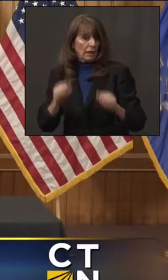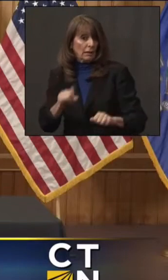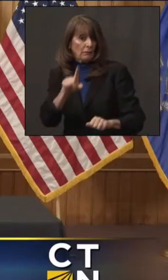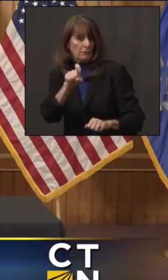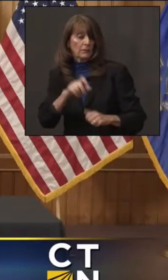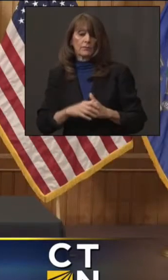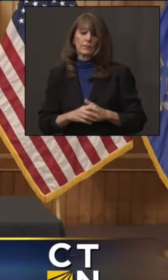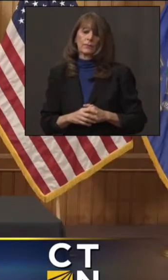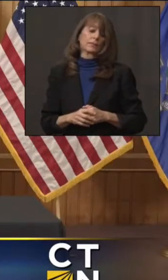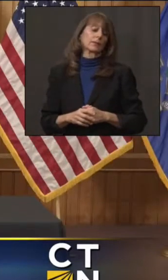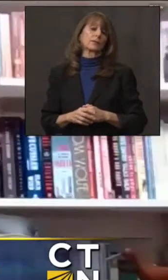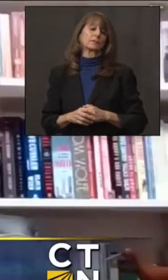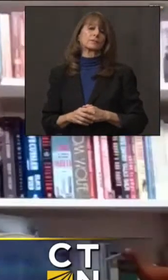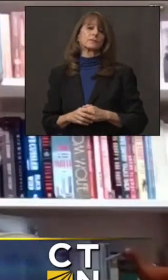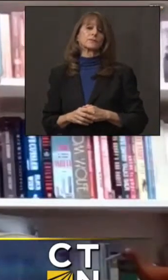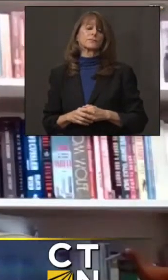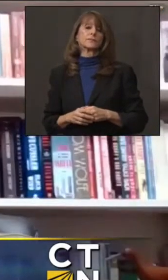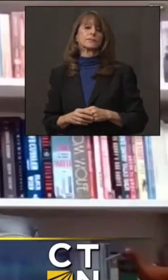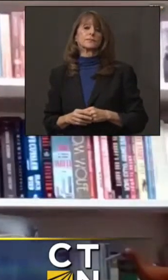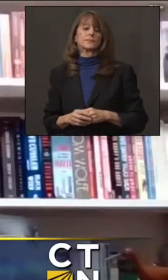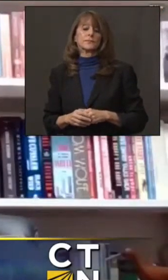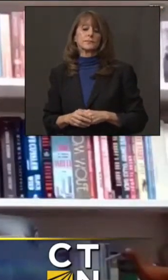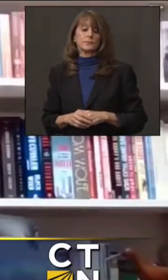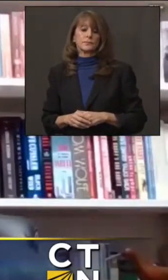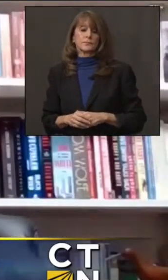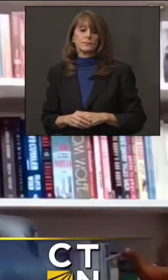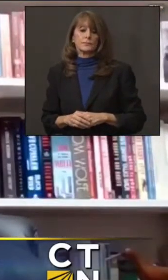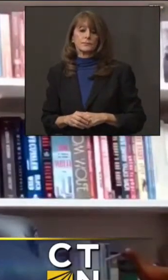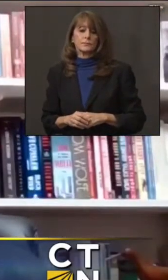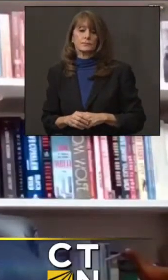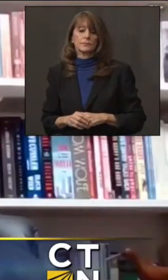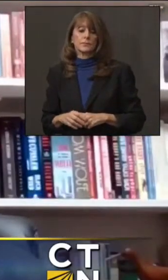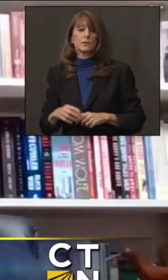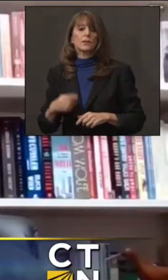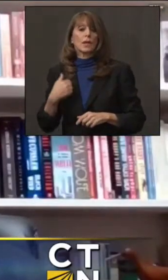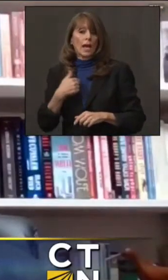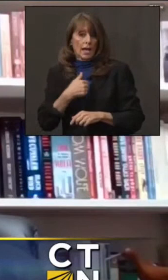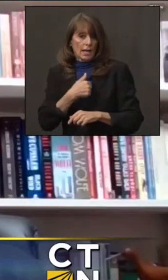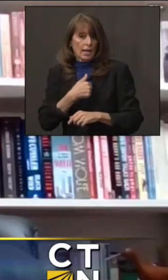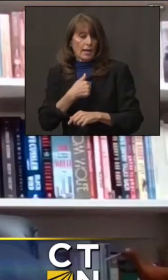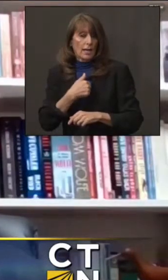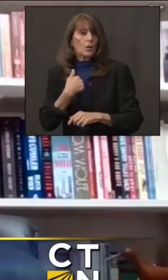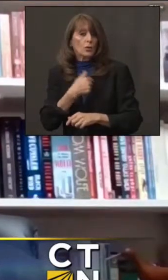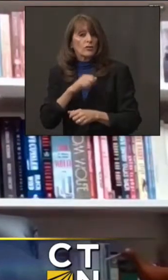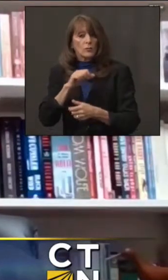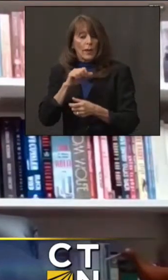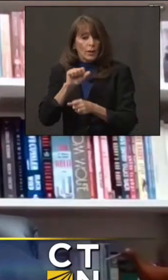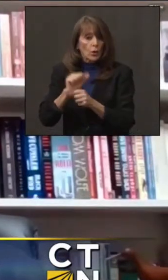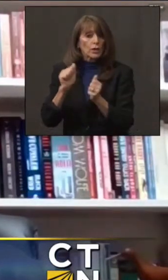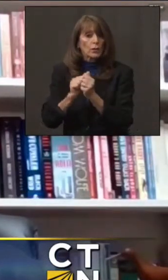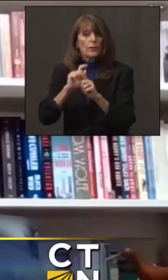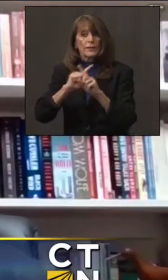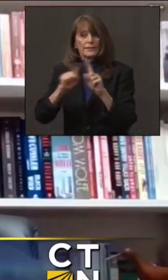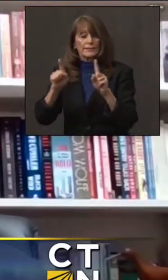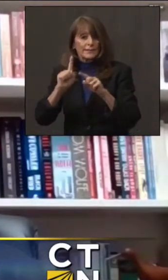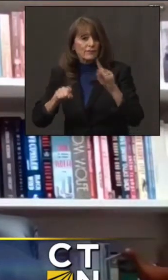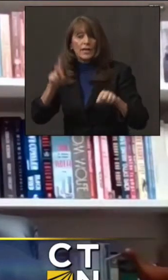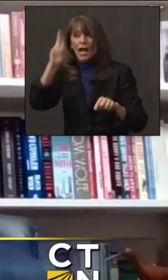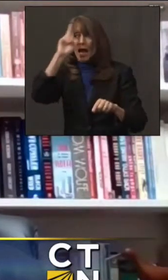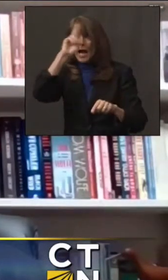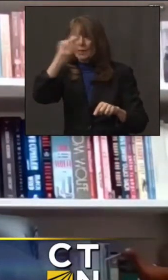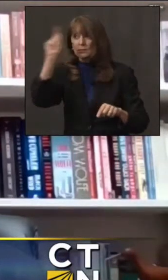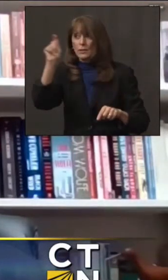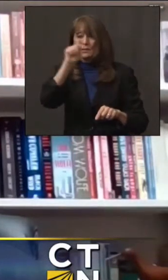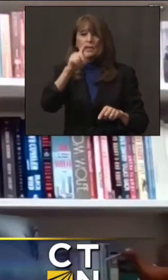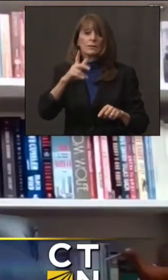Yep, we've been working with our hospital partners, and I want to say thank you to them for all of their